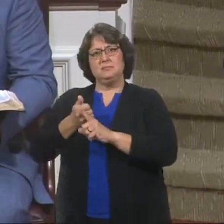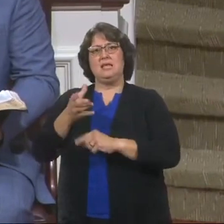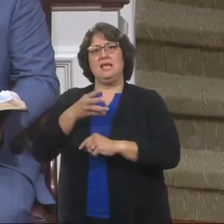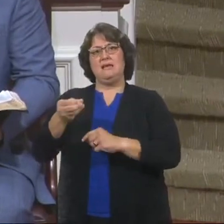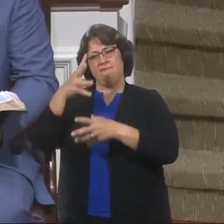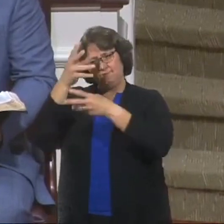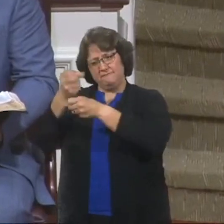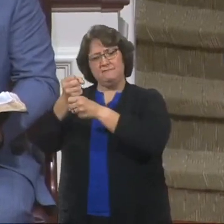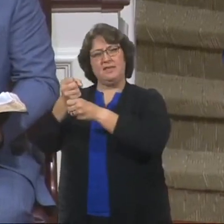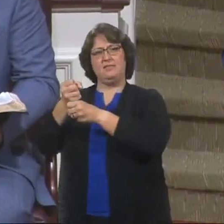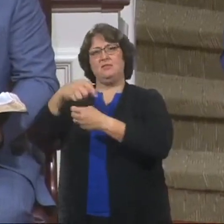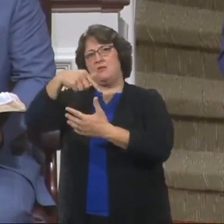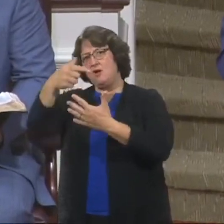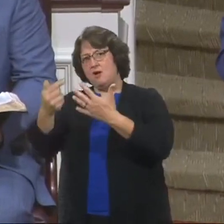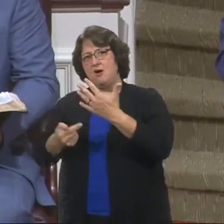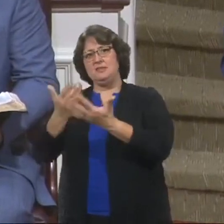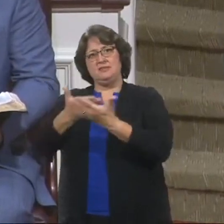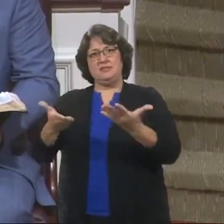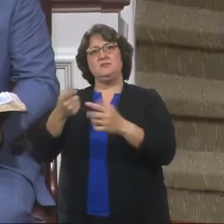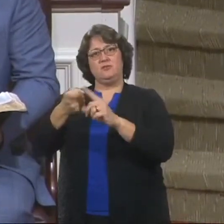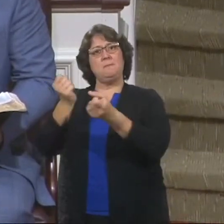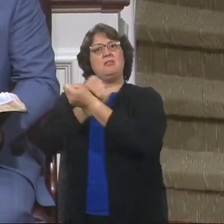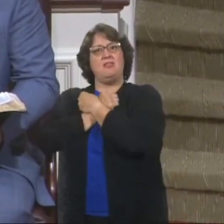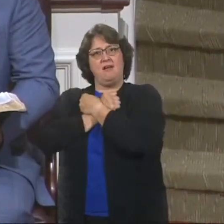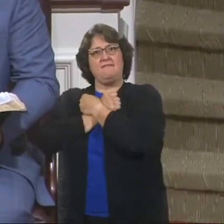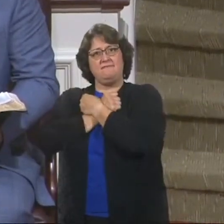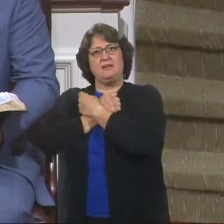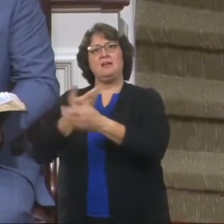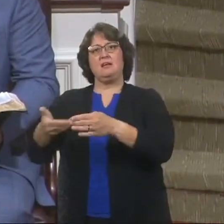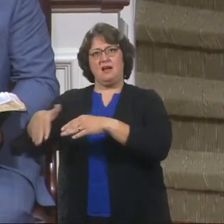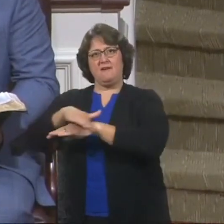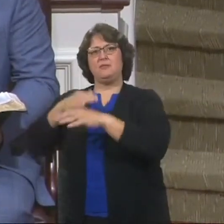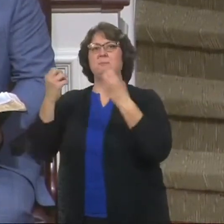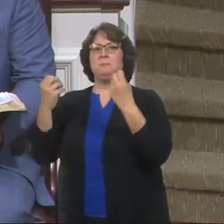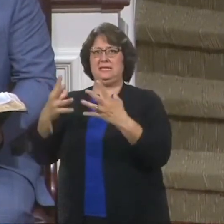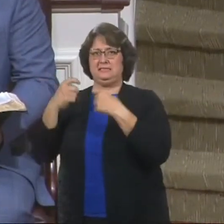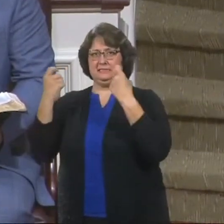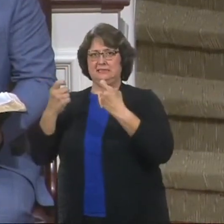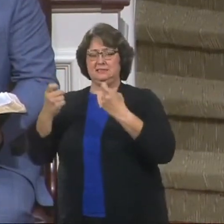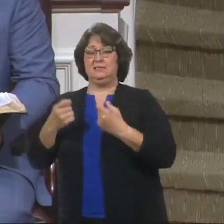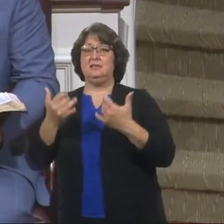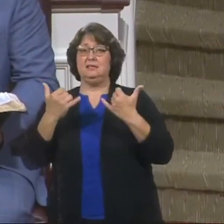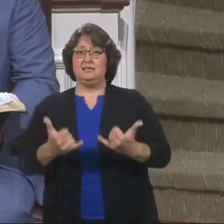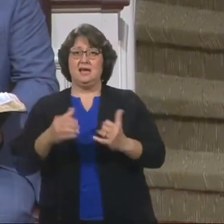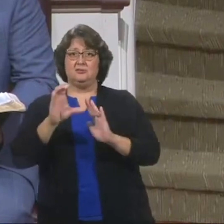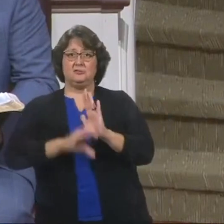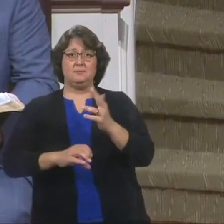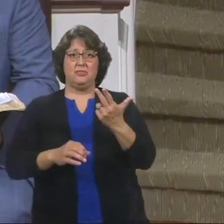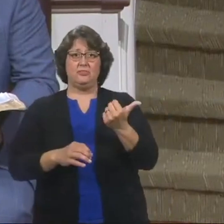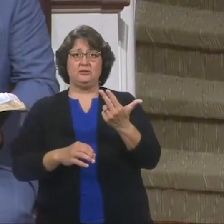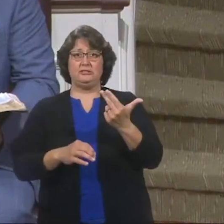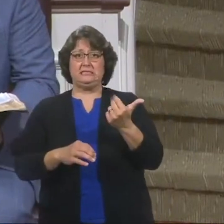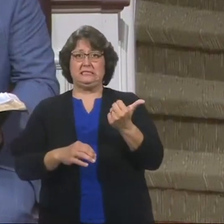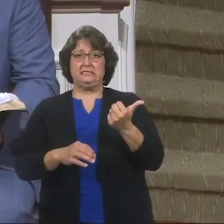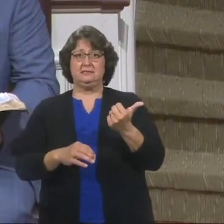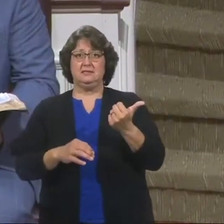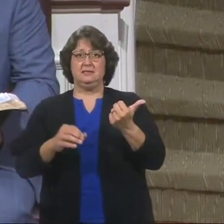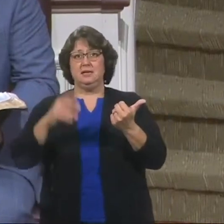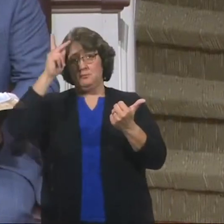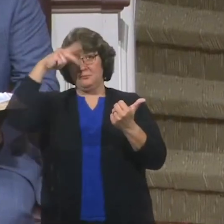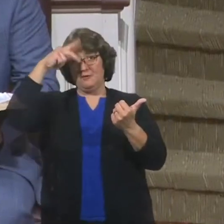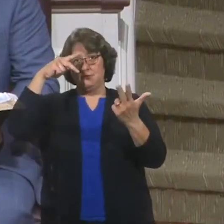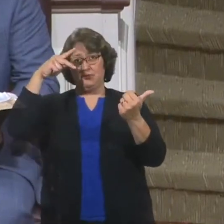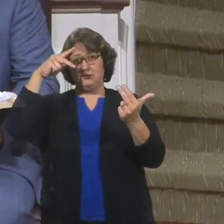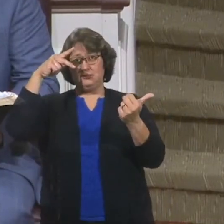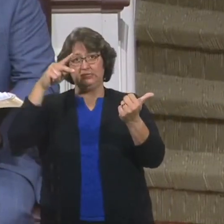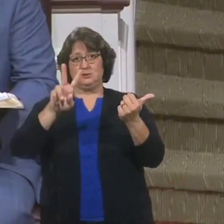those things will be birthed out of a love. It covers the multitude of sins. Look, another thing that it does. Look, if you would please, at chapter 13. Proverbs chapter